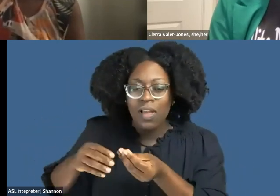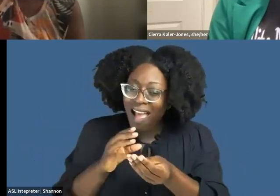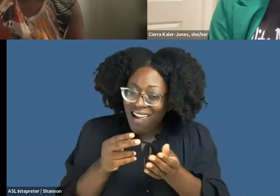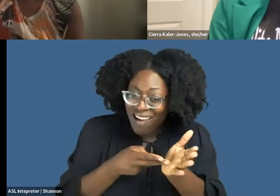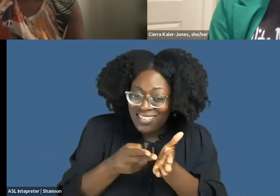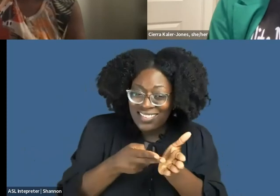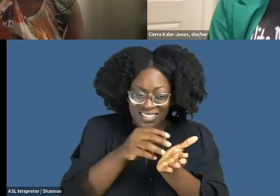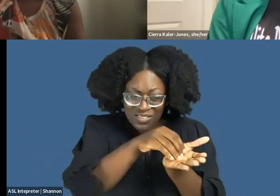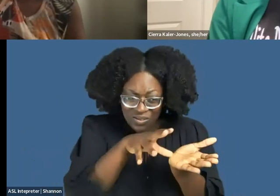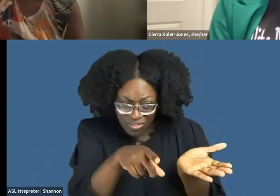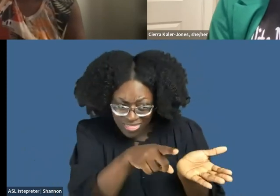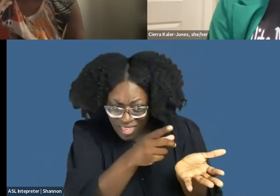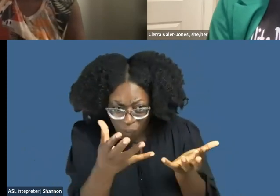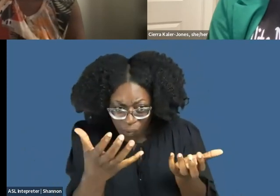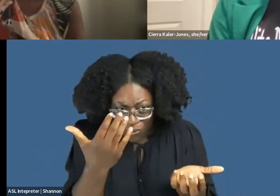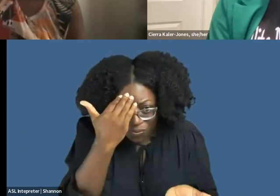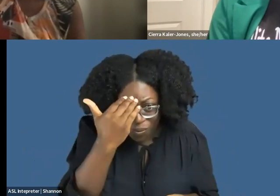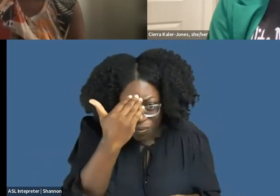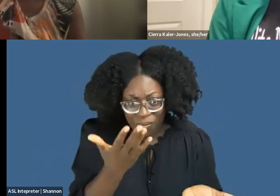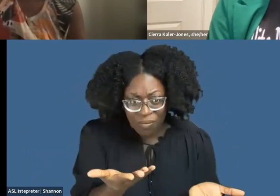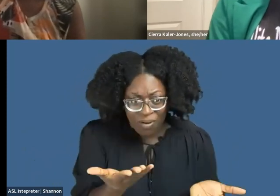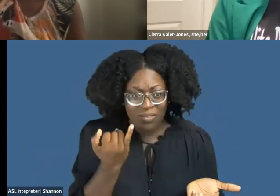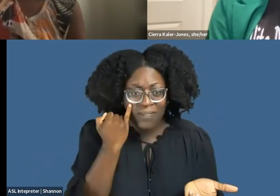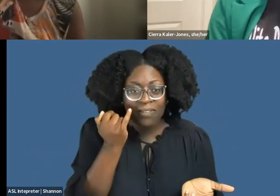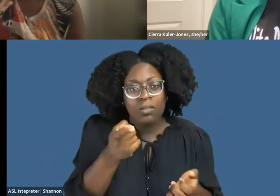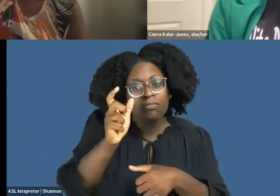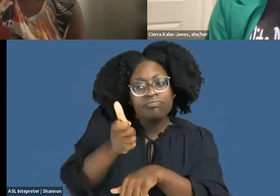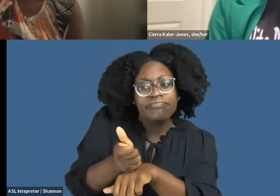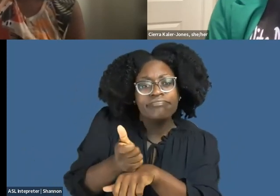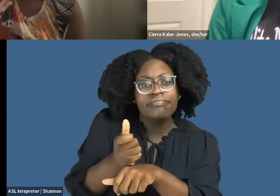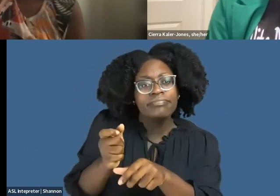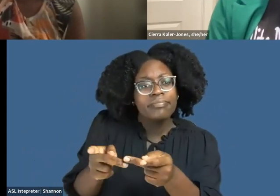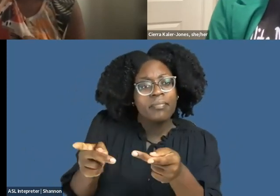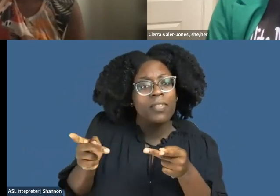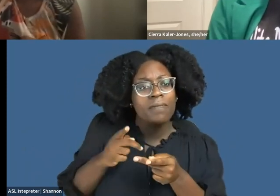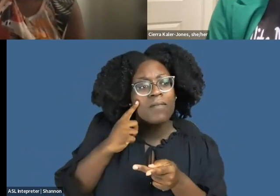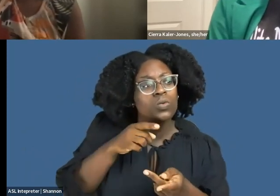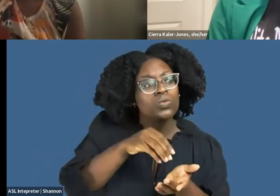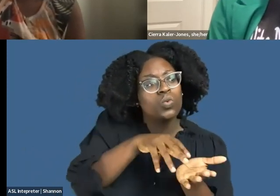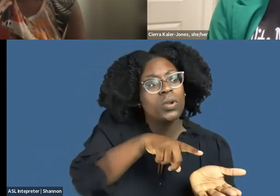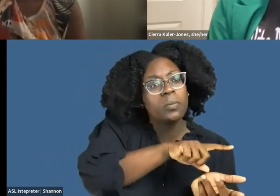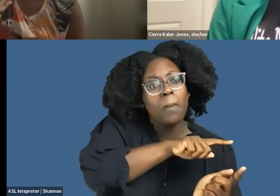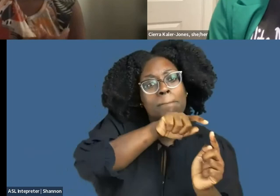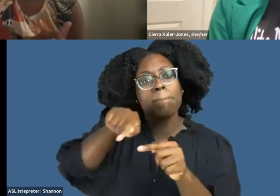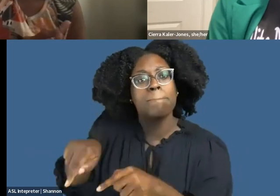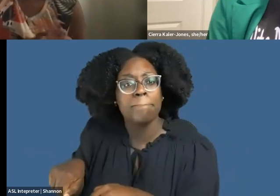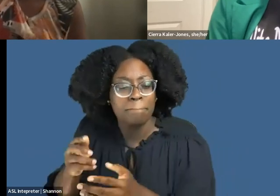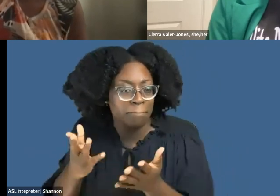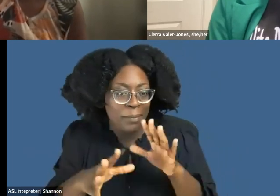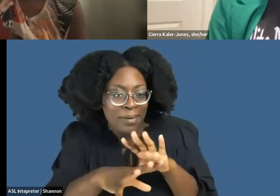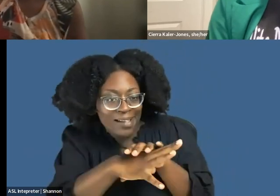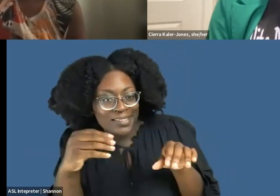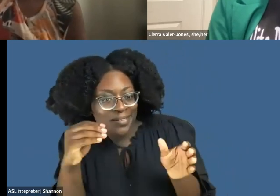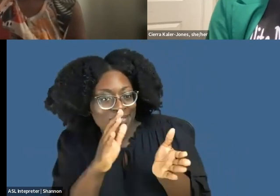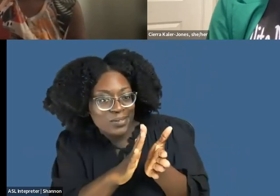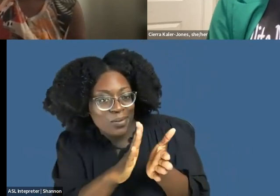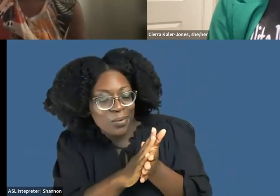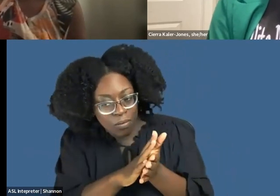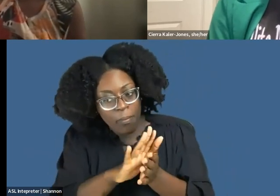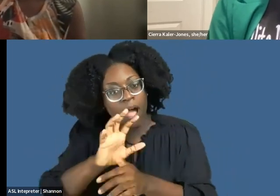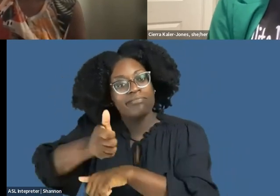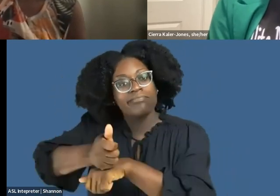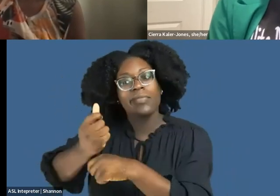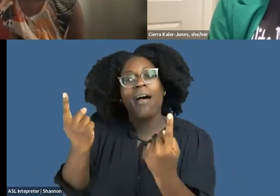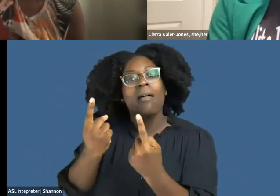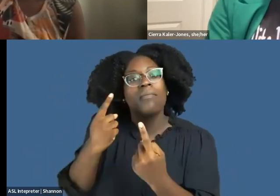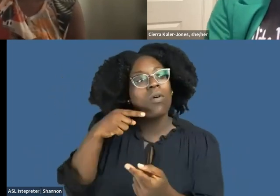build it, I do think that they will come. So I think we have to all rely on our networks to continue to try to do that as much as